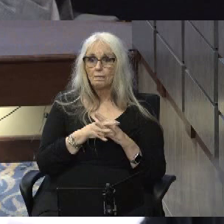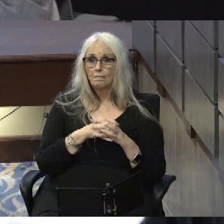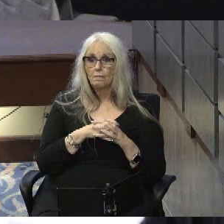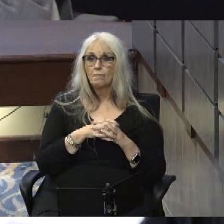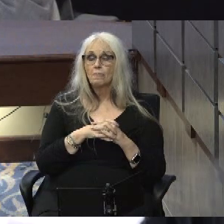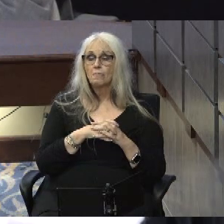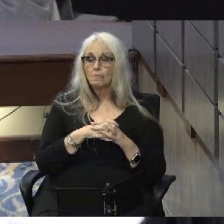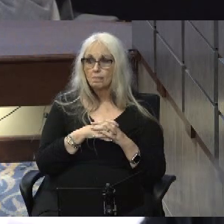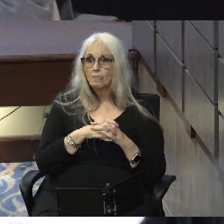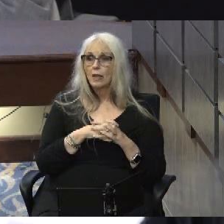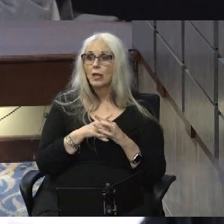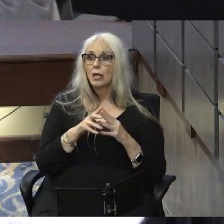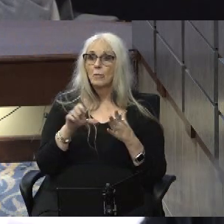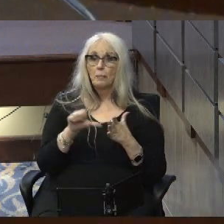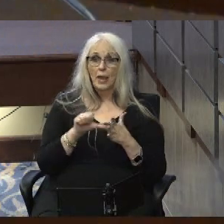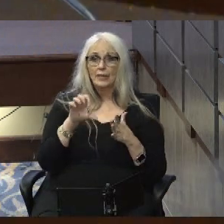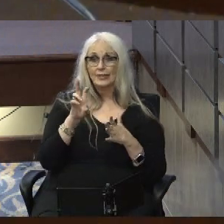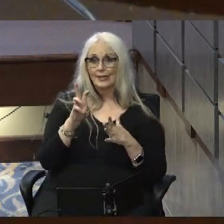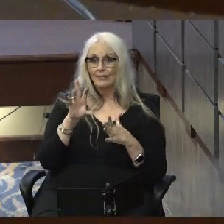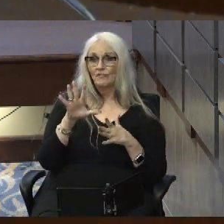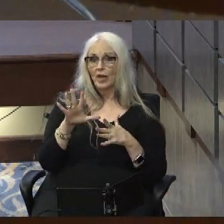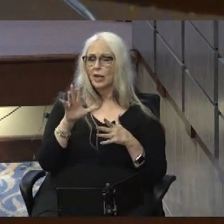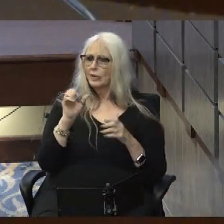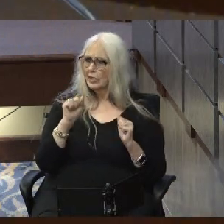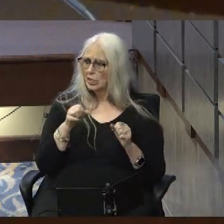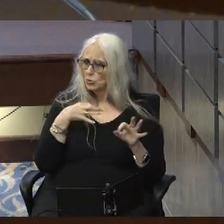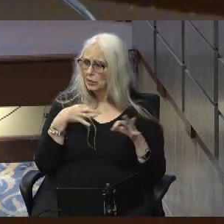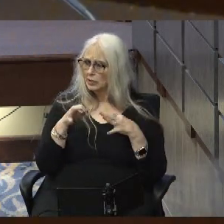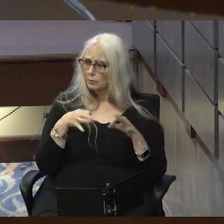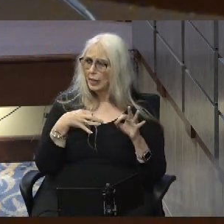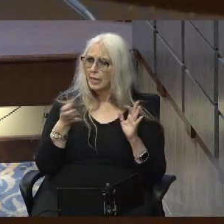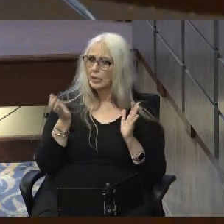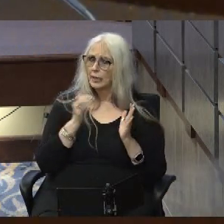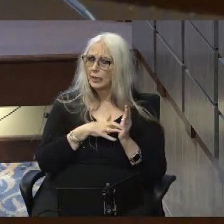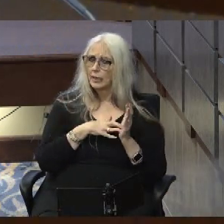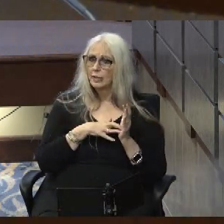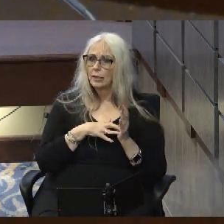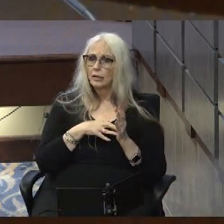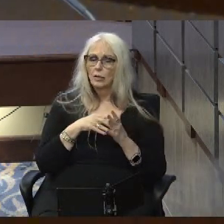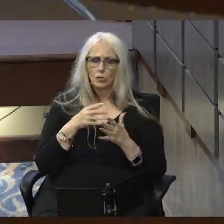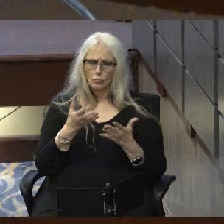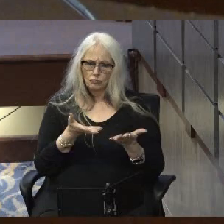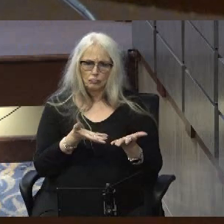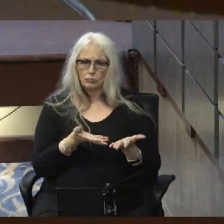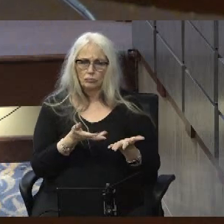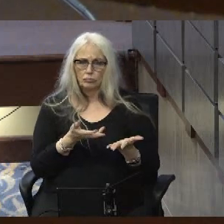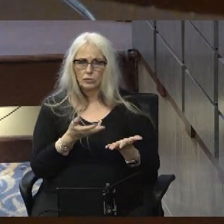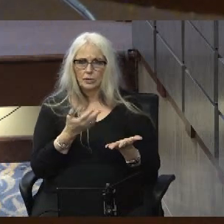So, yes, And sir. then on page 65, would you tell me again what that is?